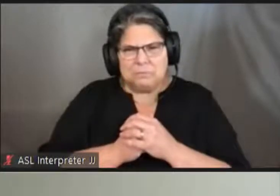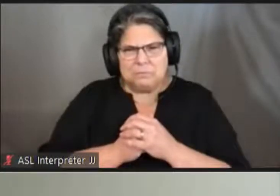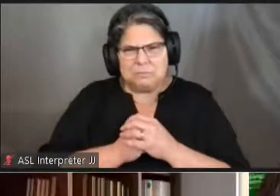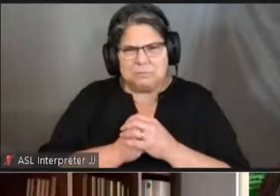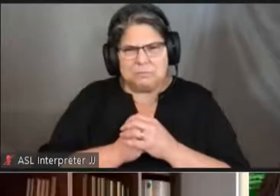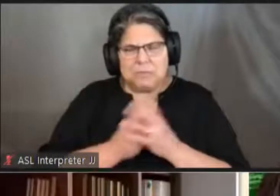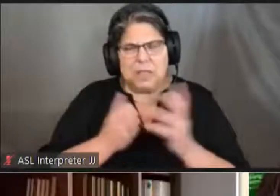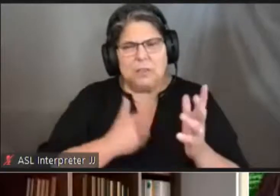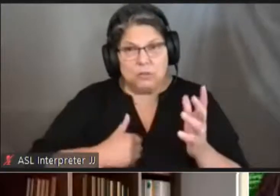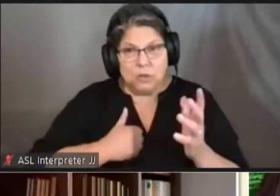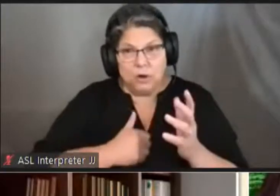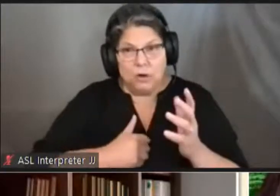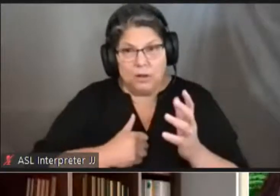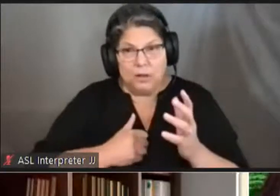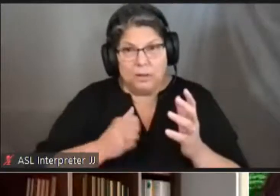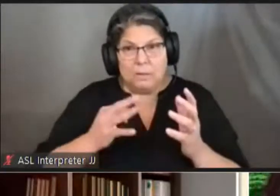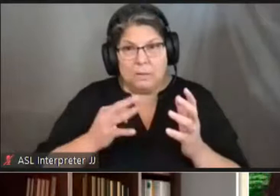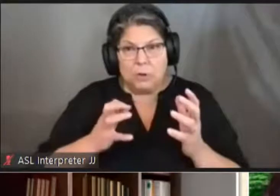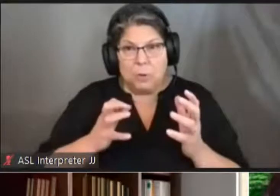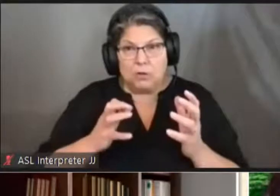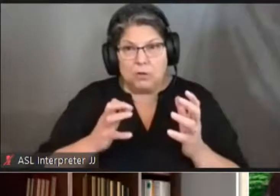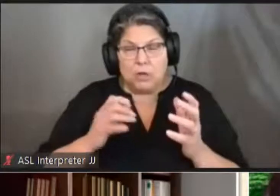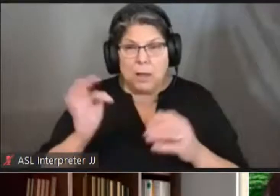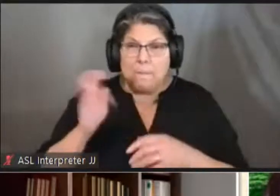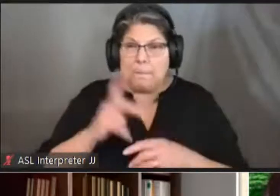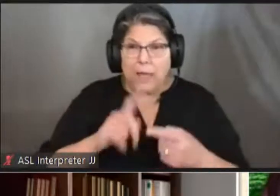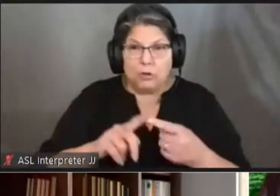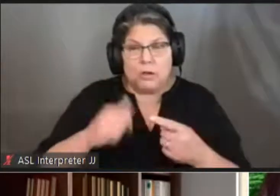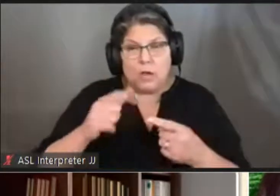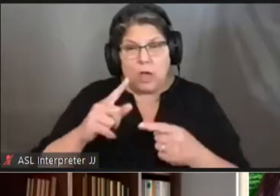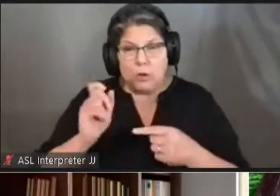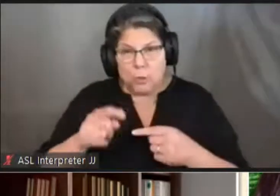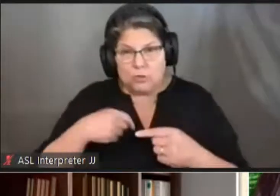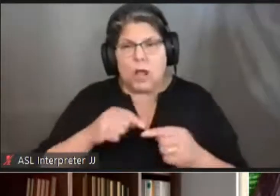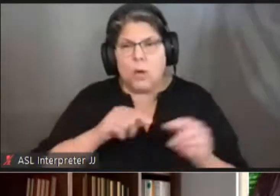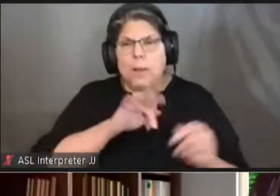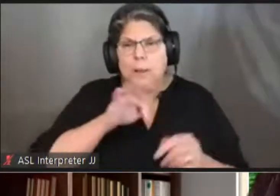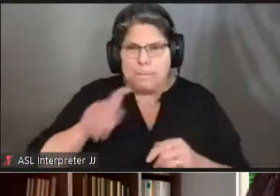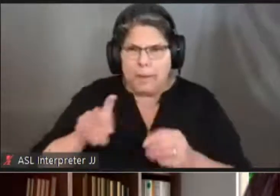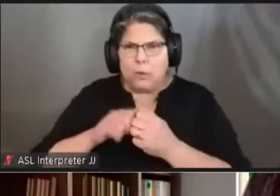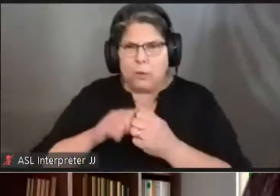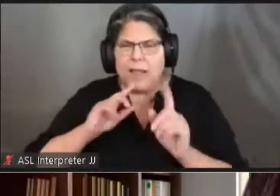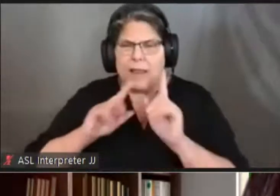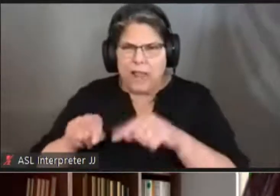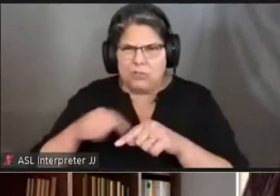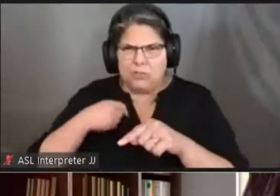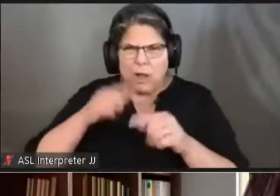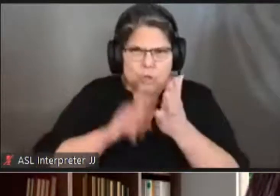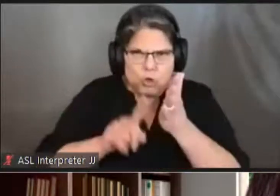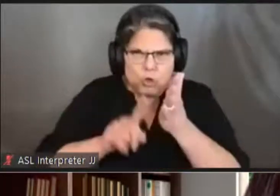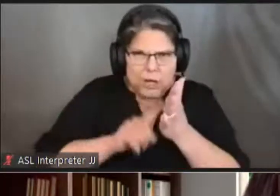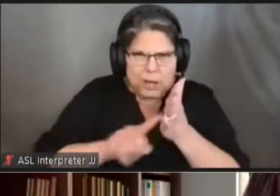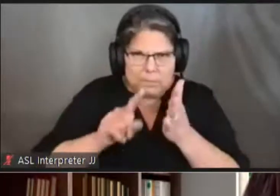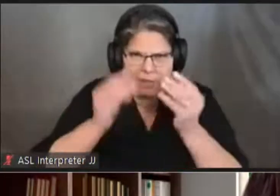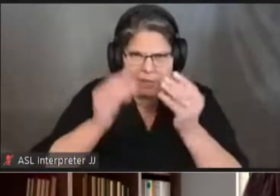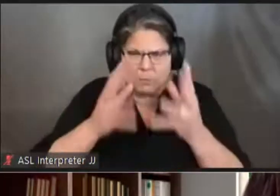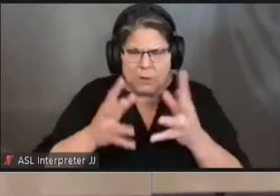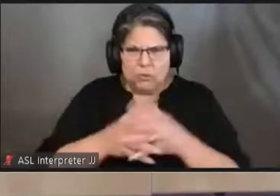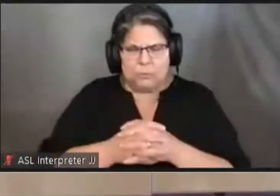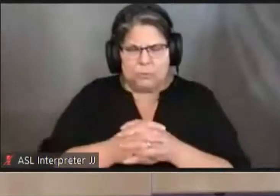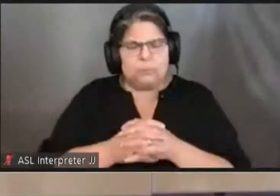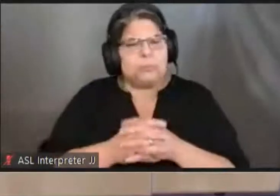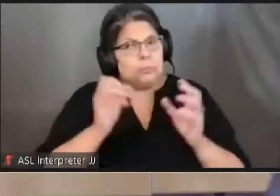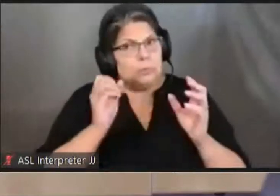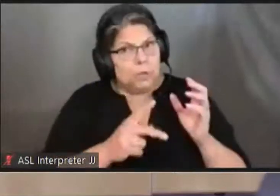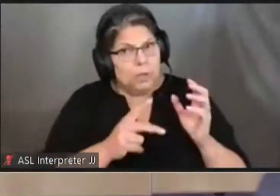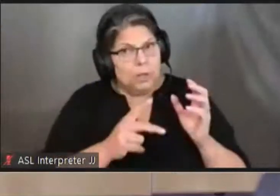So if you want to move to another question and I'll come back with that answer, if you give me just a moment, Danila, thank you. Okay. Okay, so we